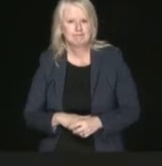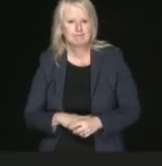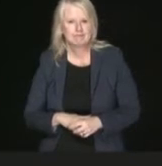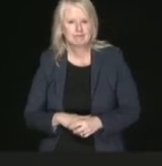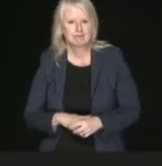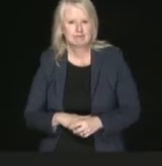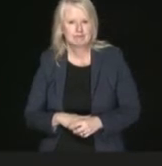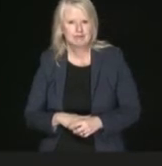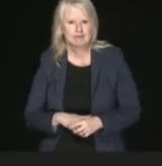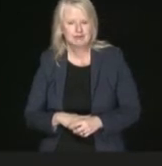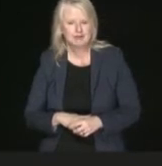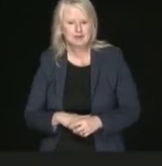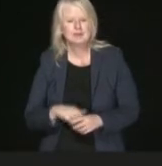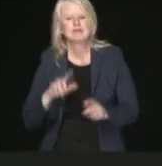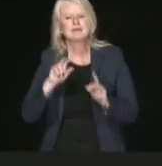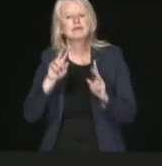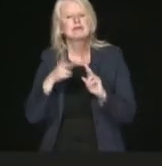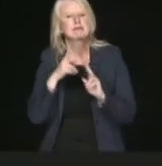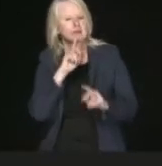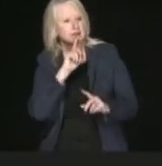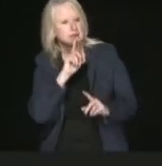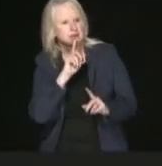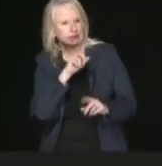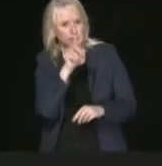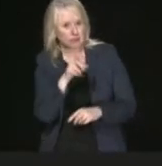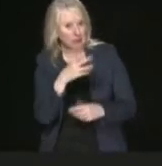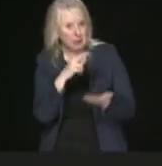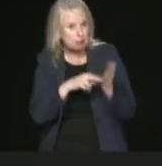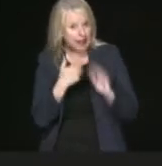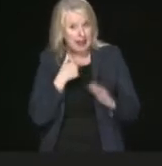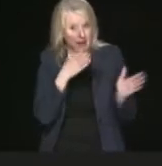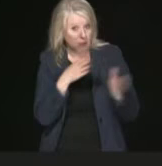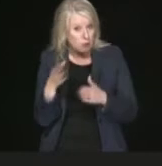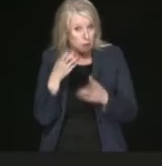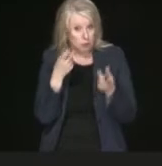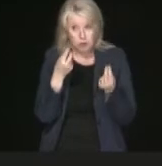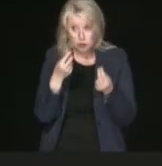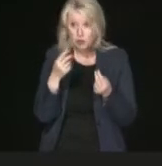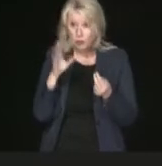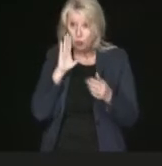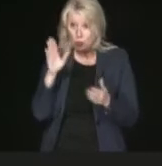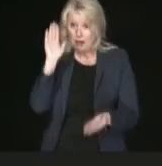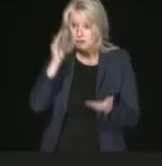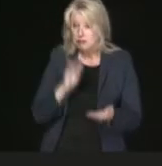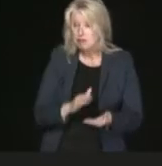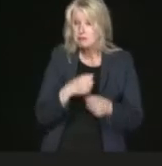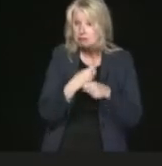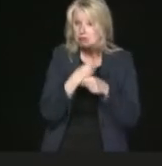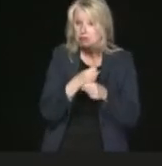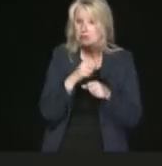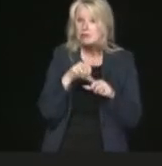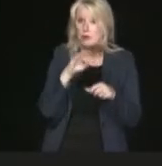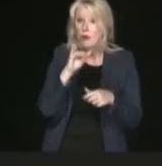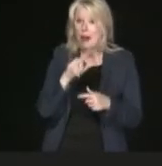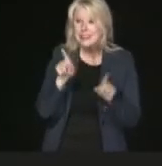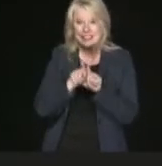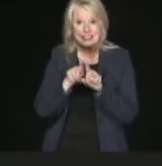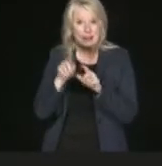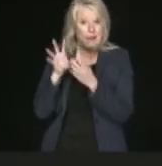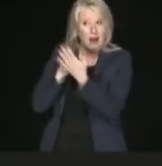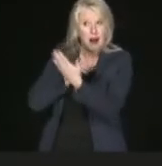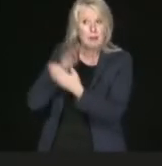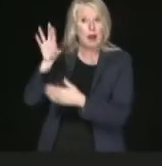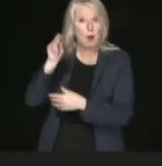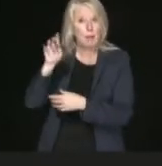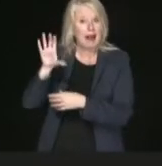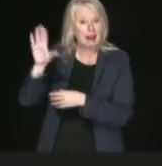Prime Minister, so what do you see Canada doing? Do you see it cutting production along with these OPEC countries? If so, what effect would that